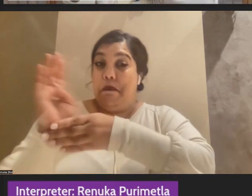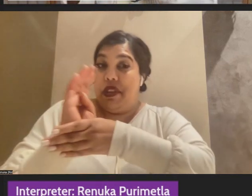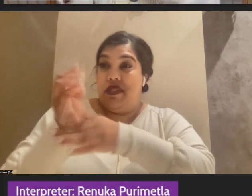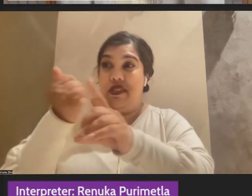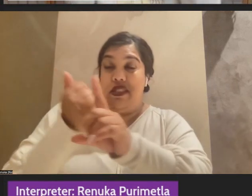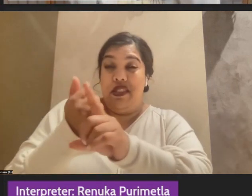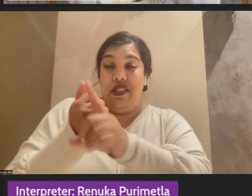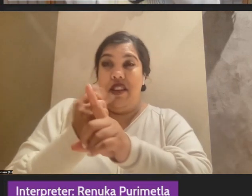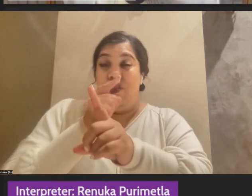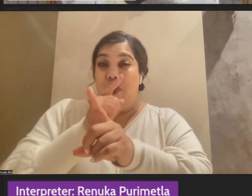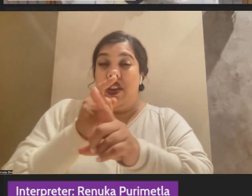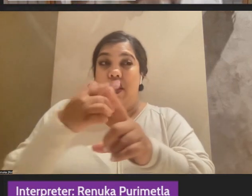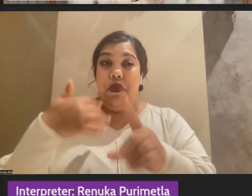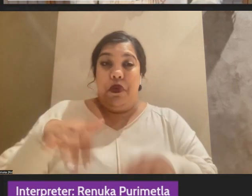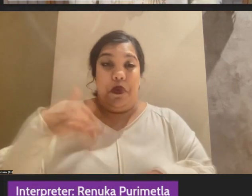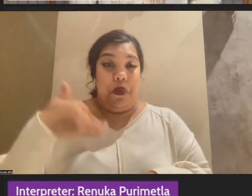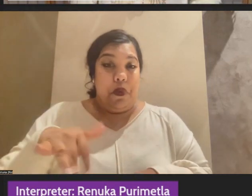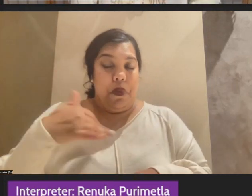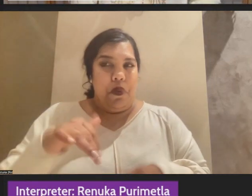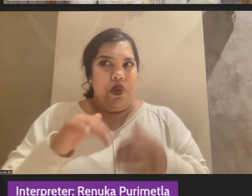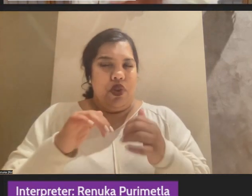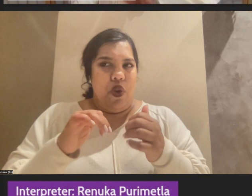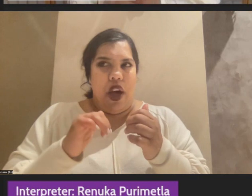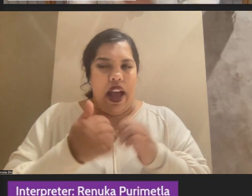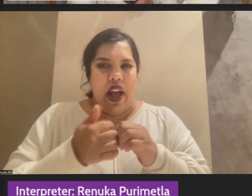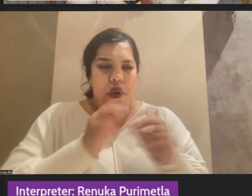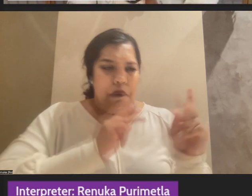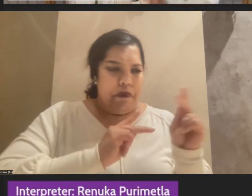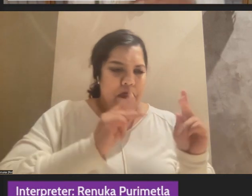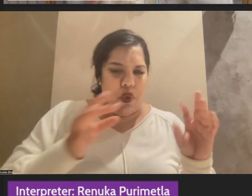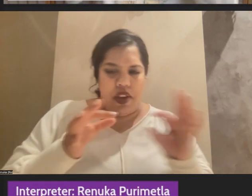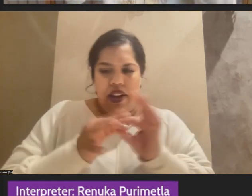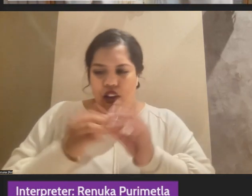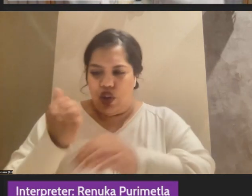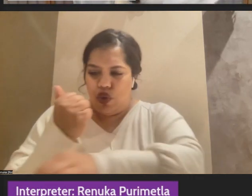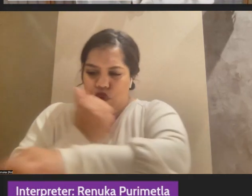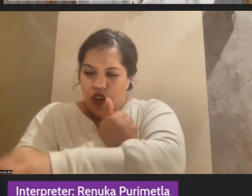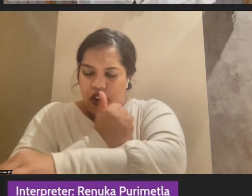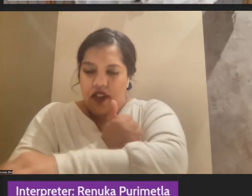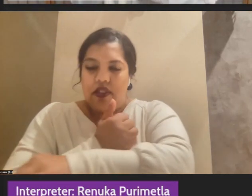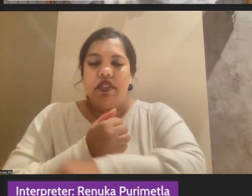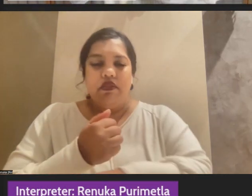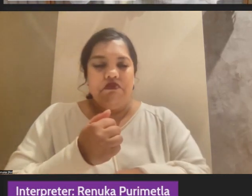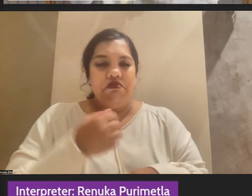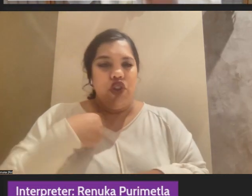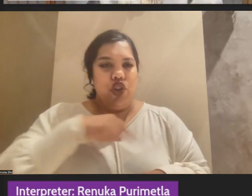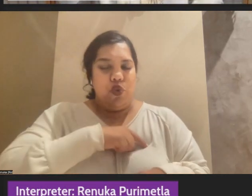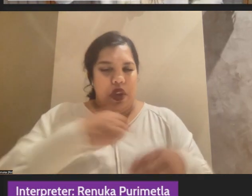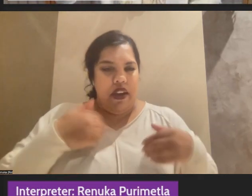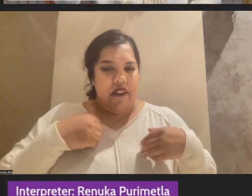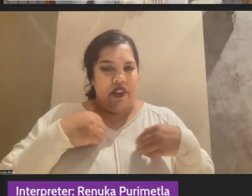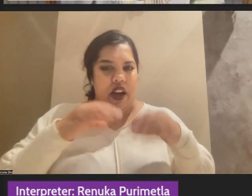How is it, right? Where's the connection? Are we having the conversations around this in terms